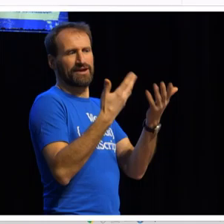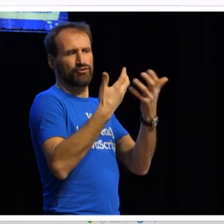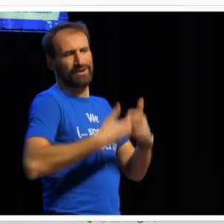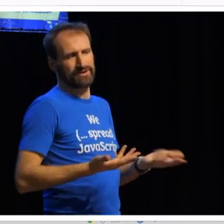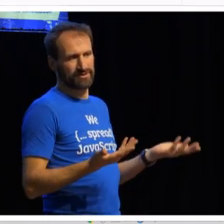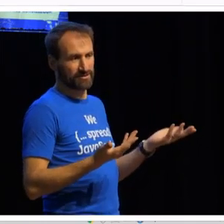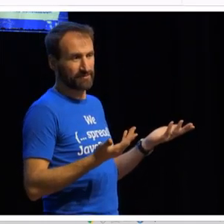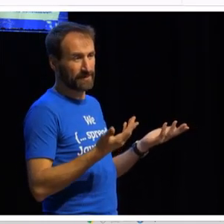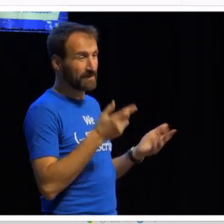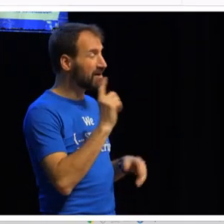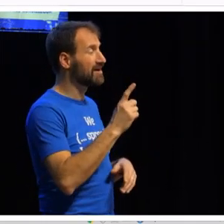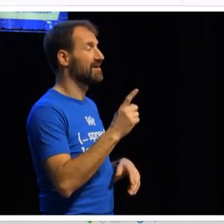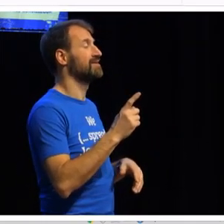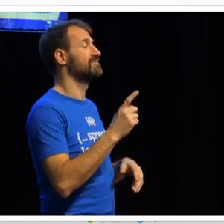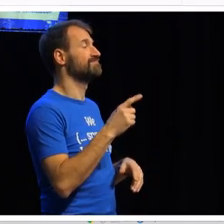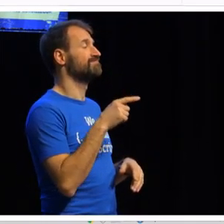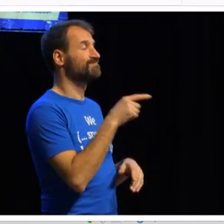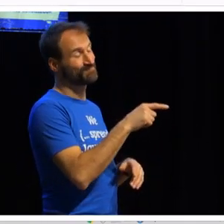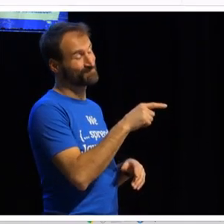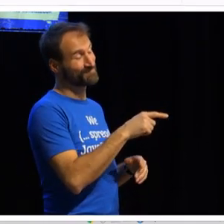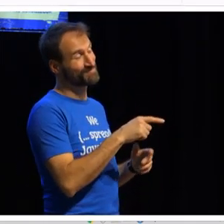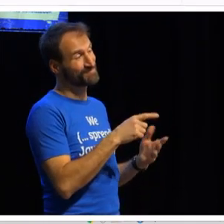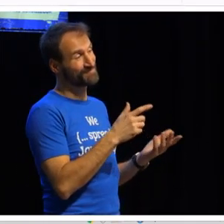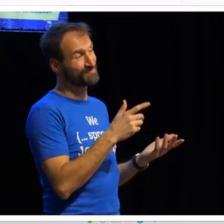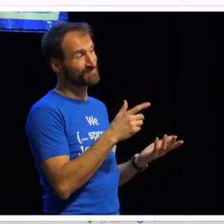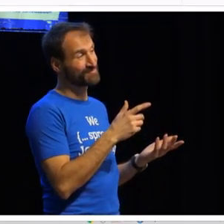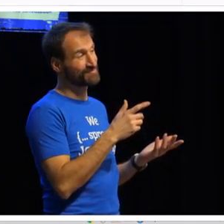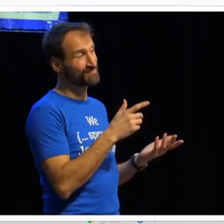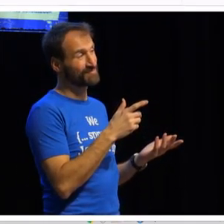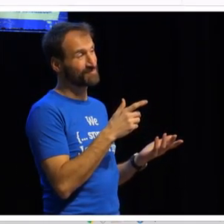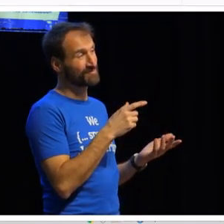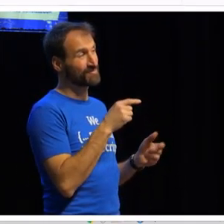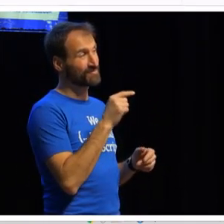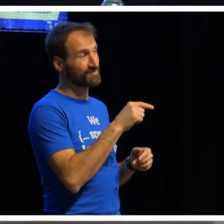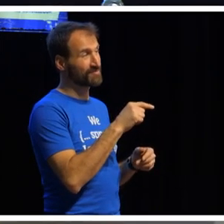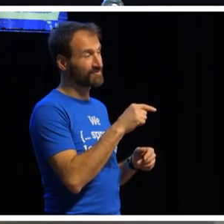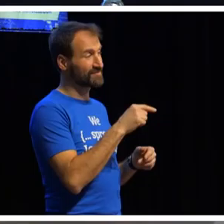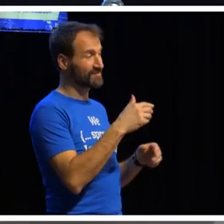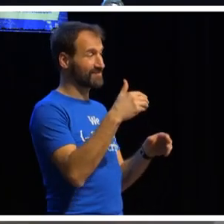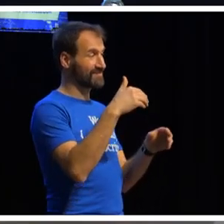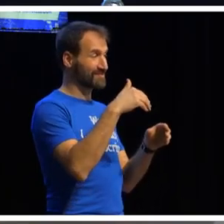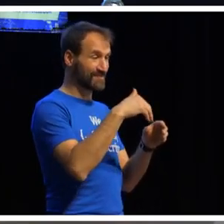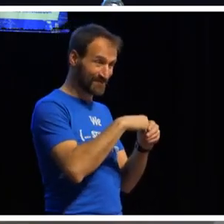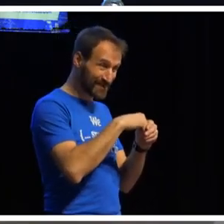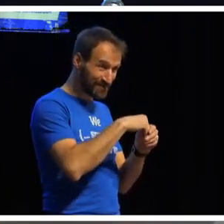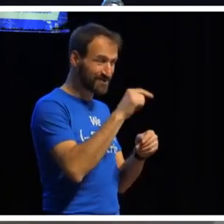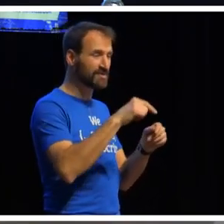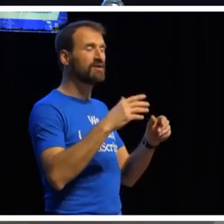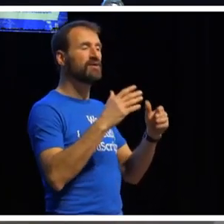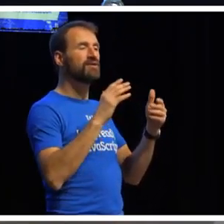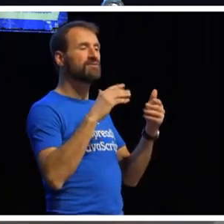But it's not just that. You can actually program it and debug it completely wirelessly as well. So